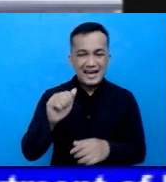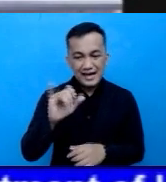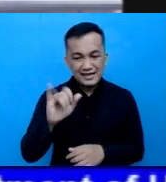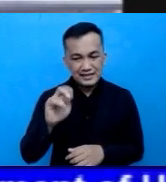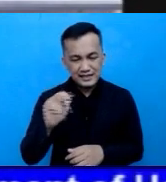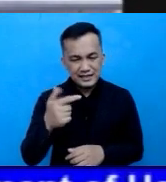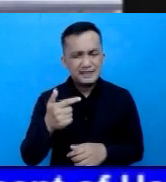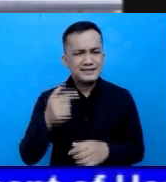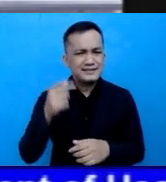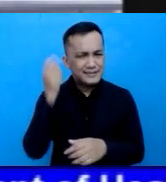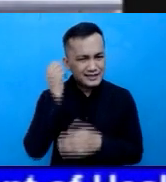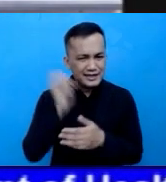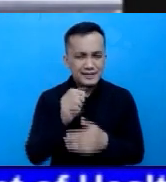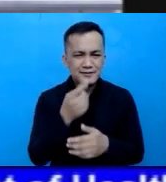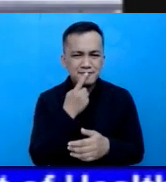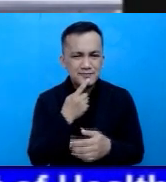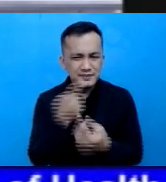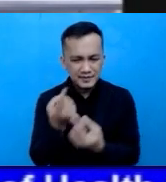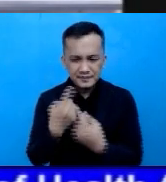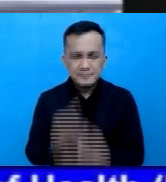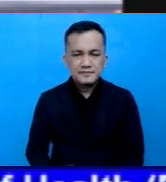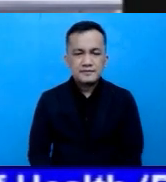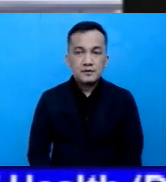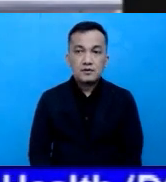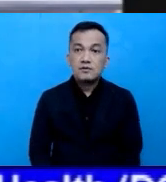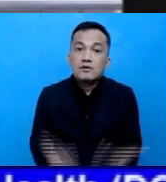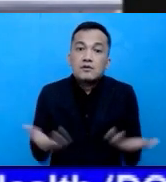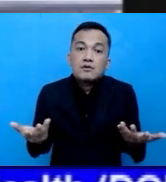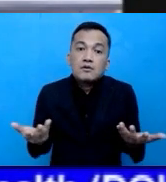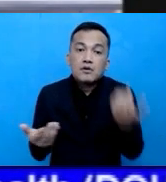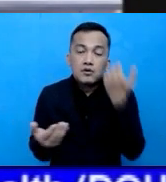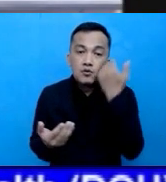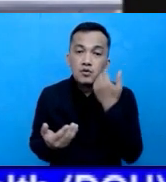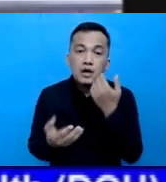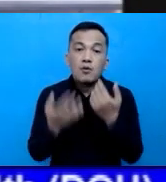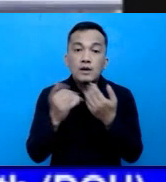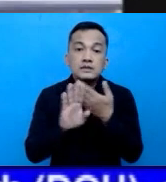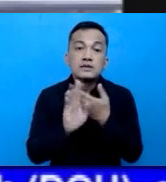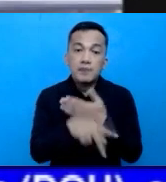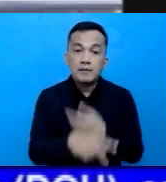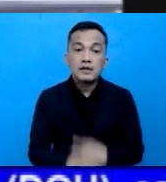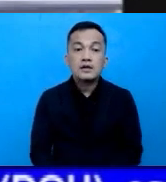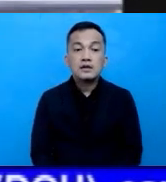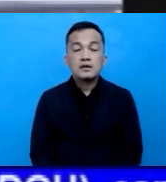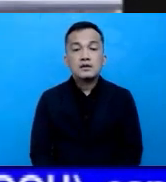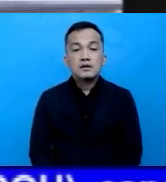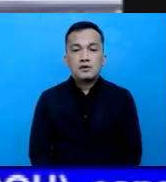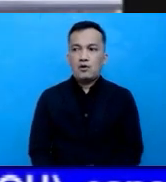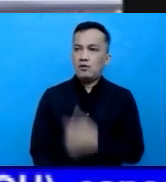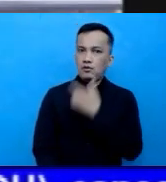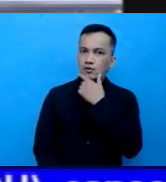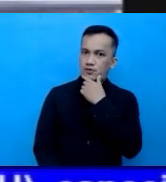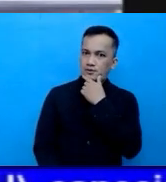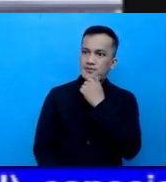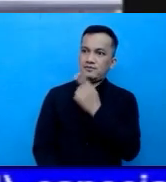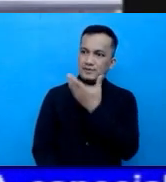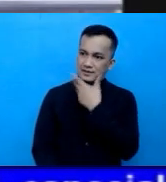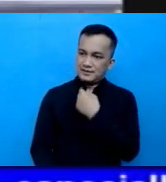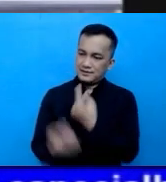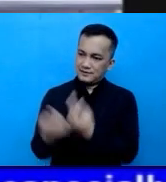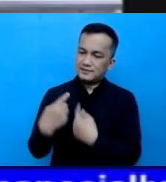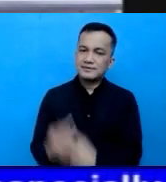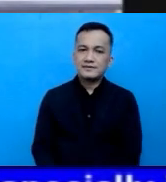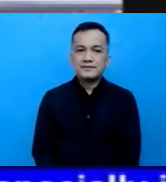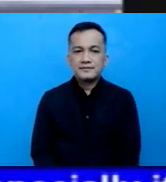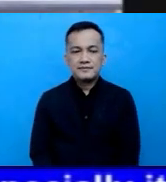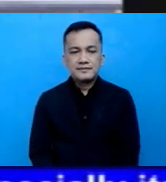doon? Eh, kung kulang ho yun, ba't sila nagbabalik? Uy, maganda sagot yun.